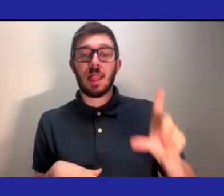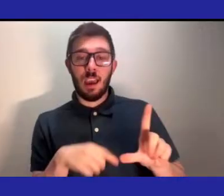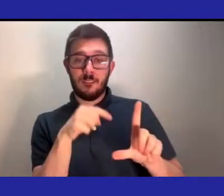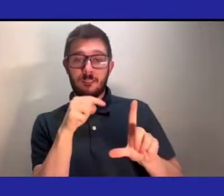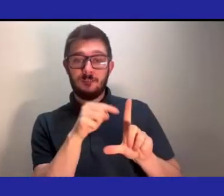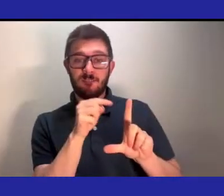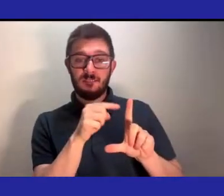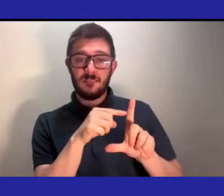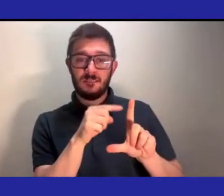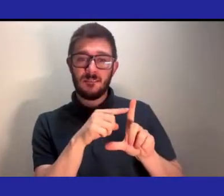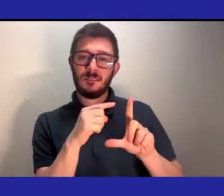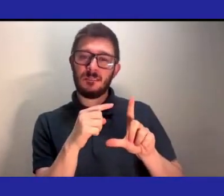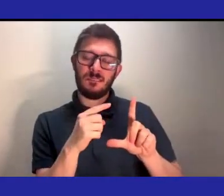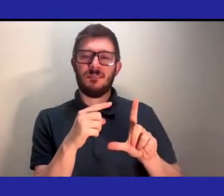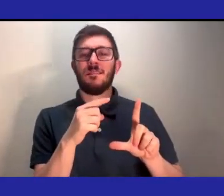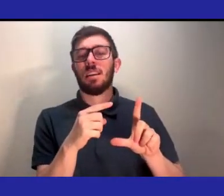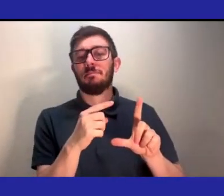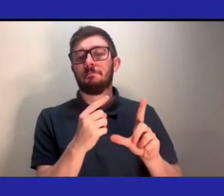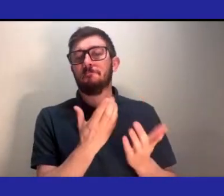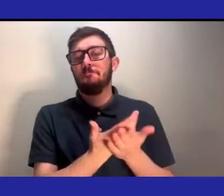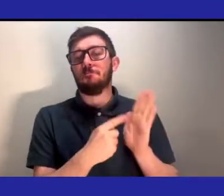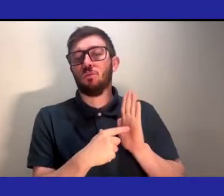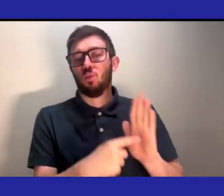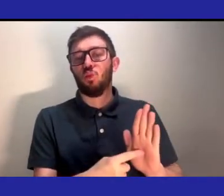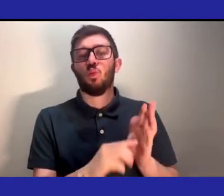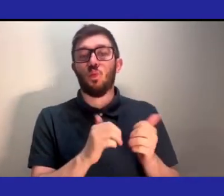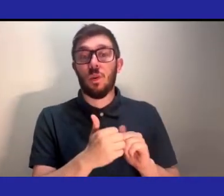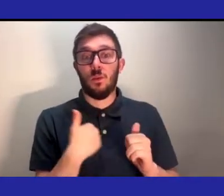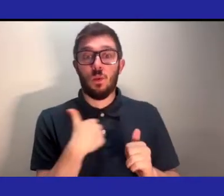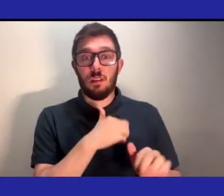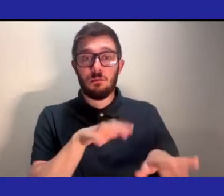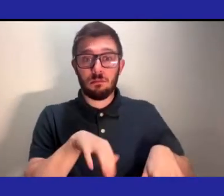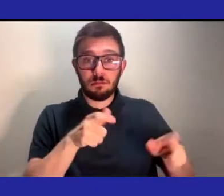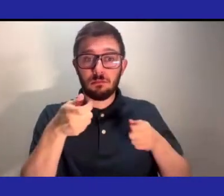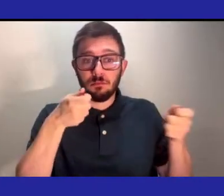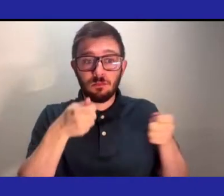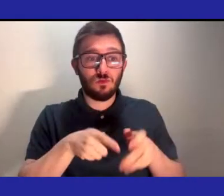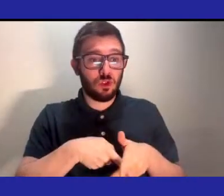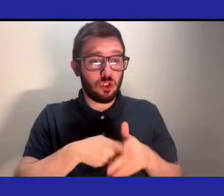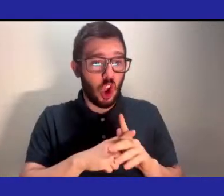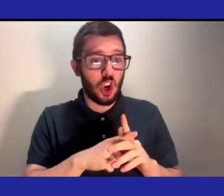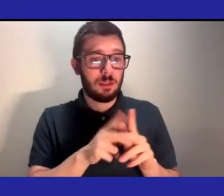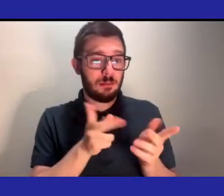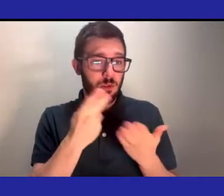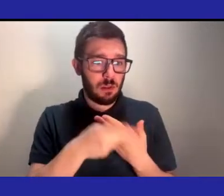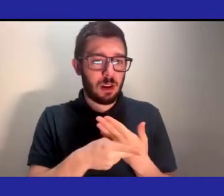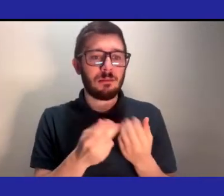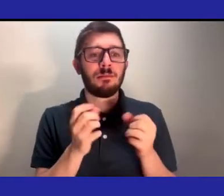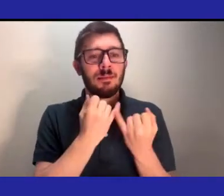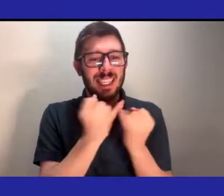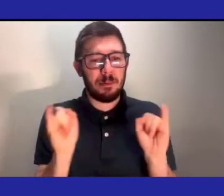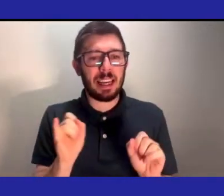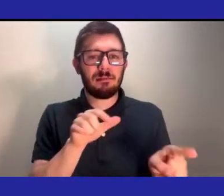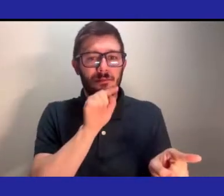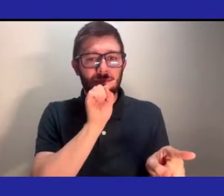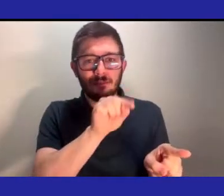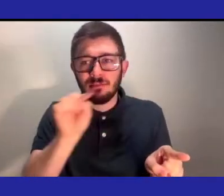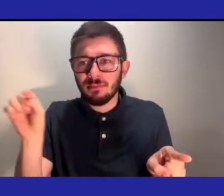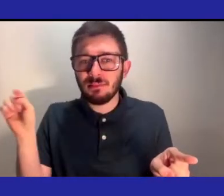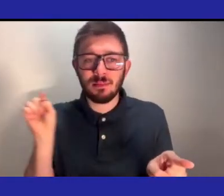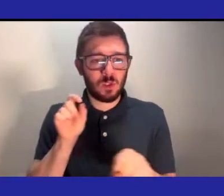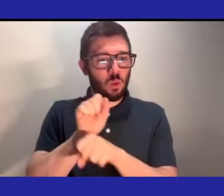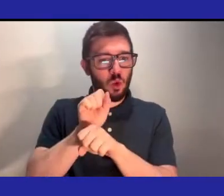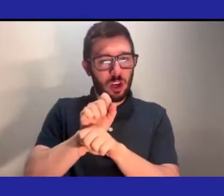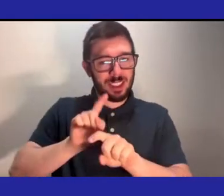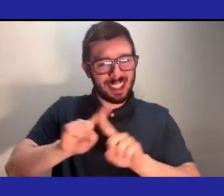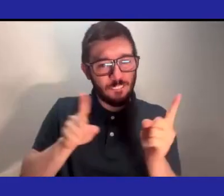over and started the radiology program. We were a bunch of independent pieces, all working in different areas and trying to